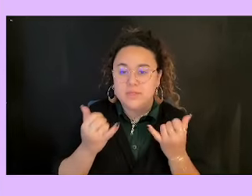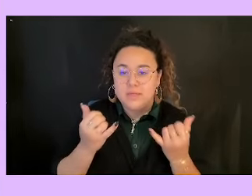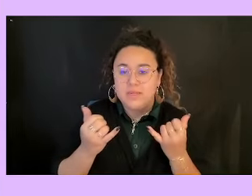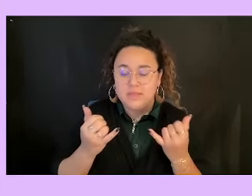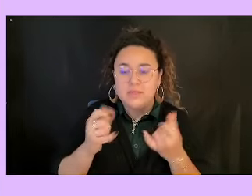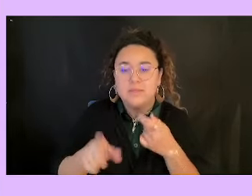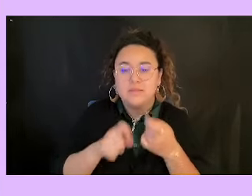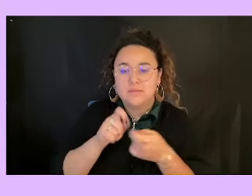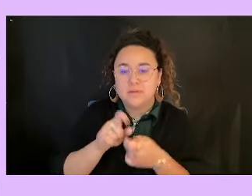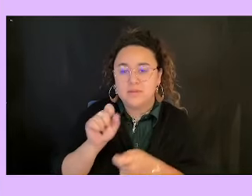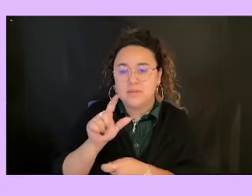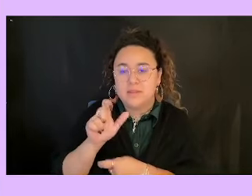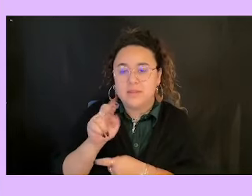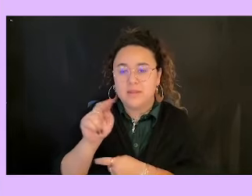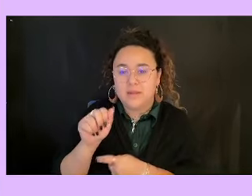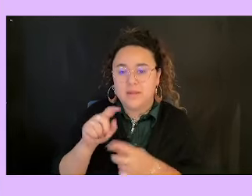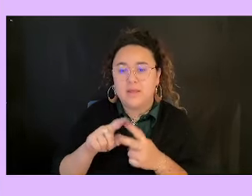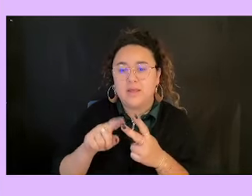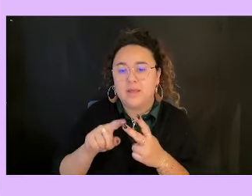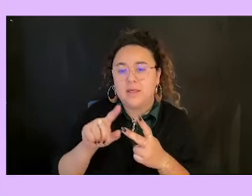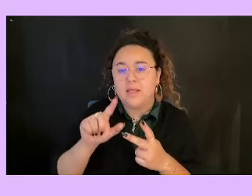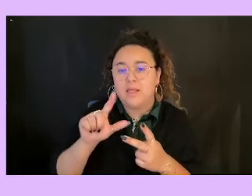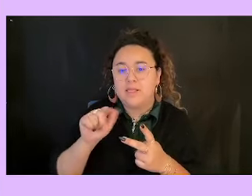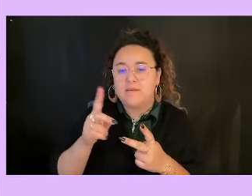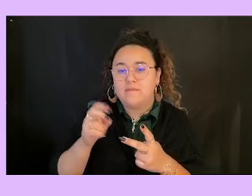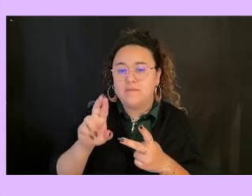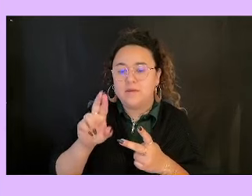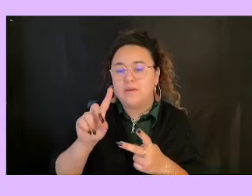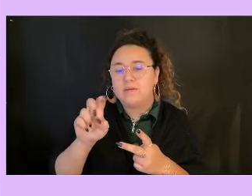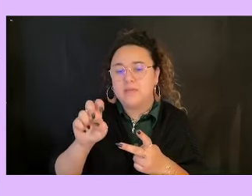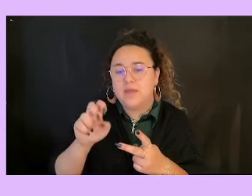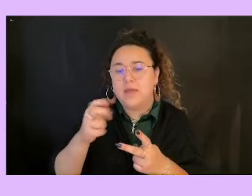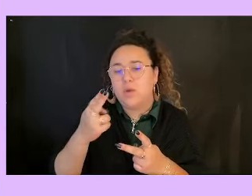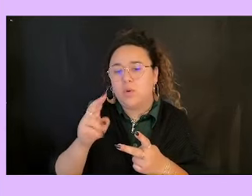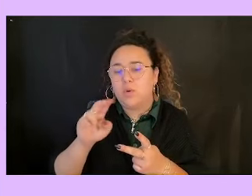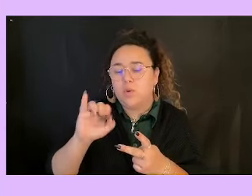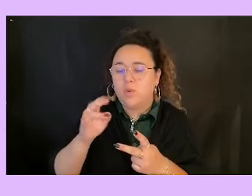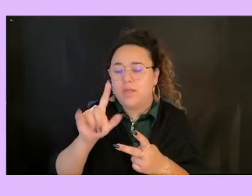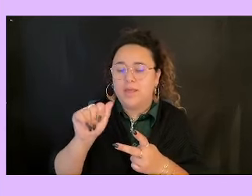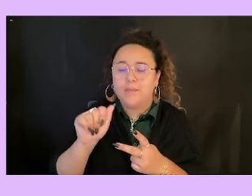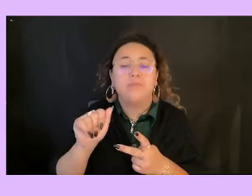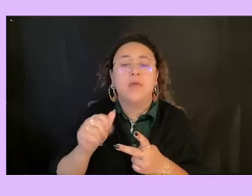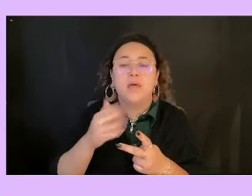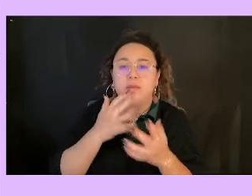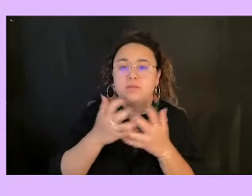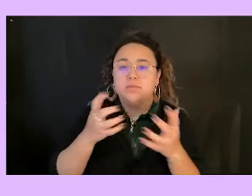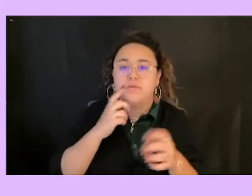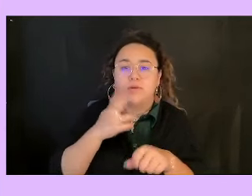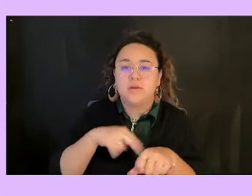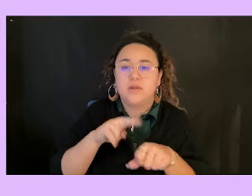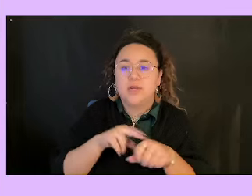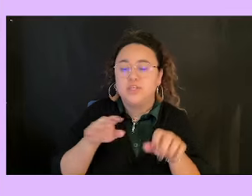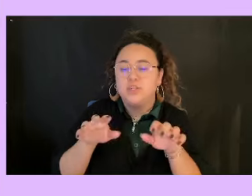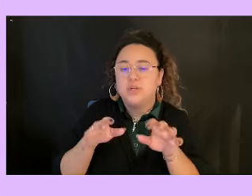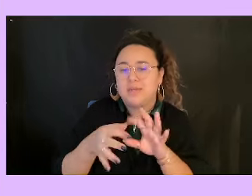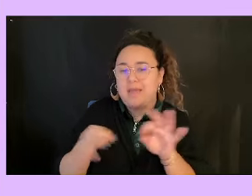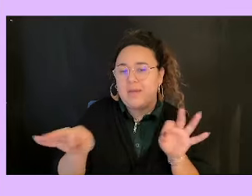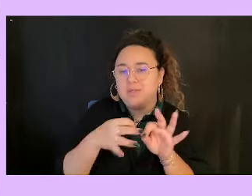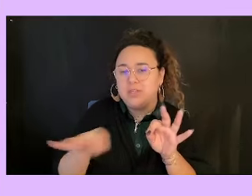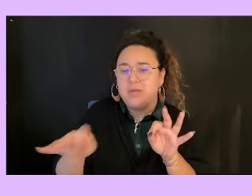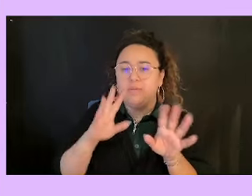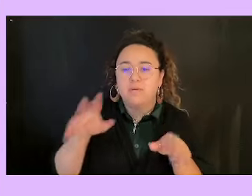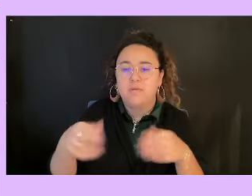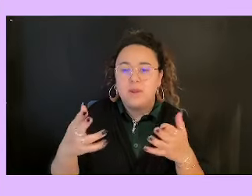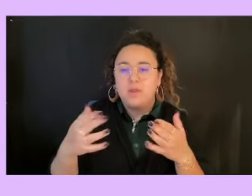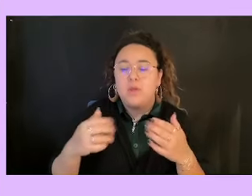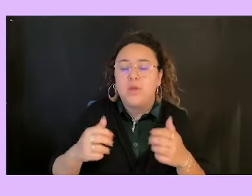specifically Selena Flowers and Lavender DeJulia. And also thanks to the National Captioning Institute for providing human-created